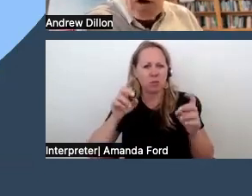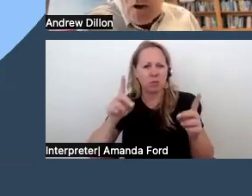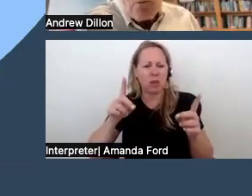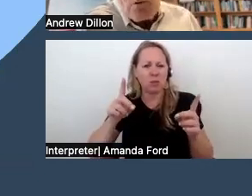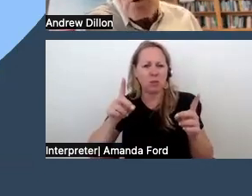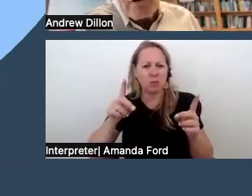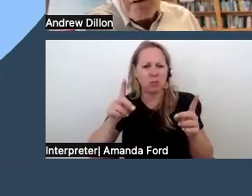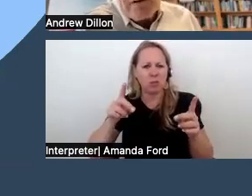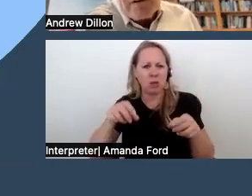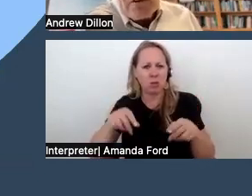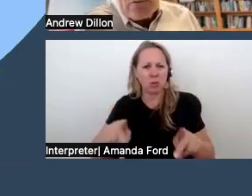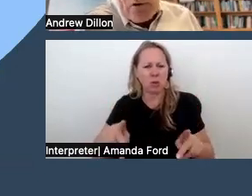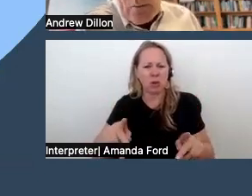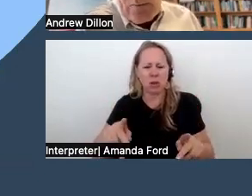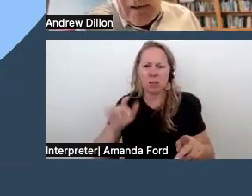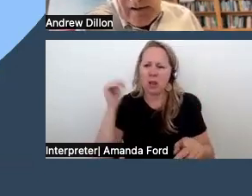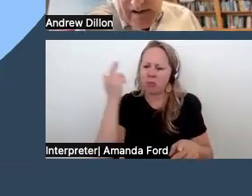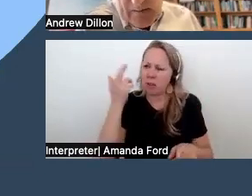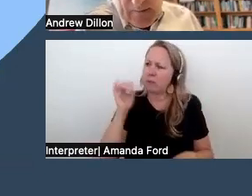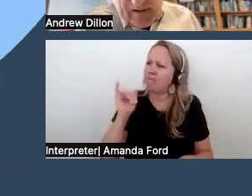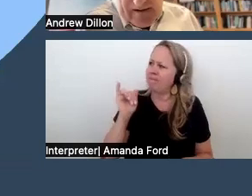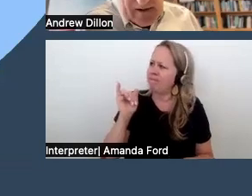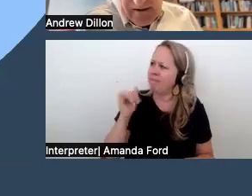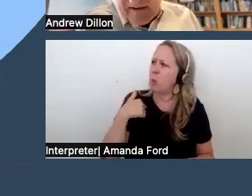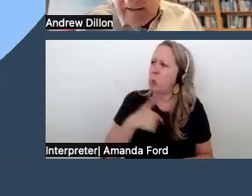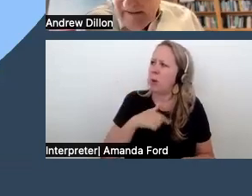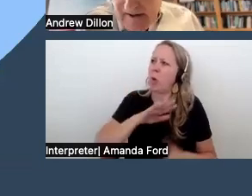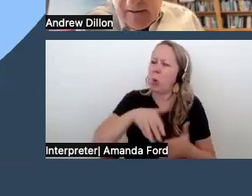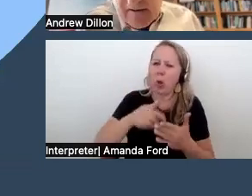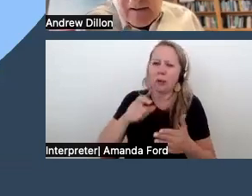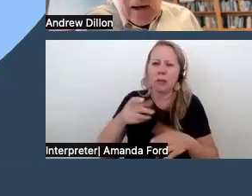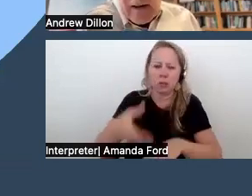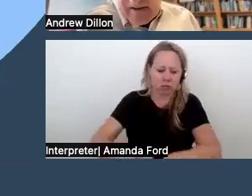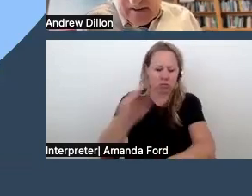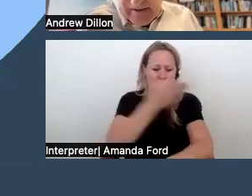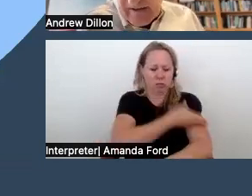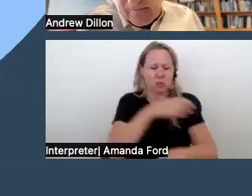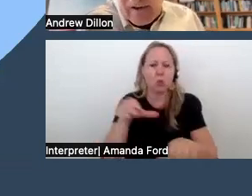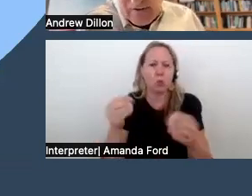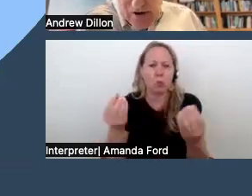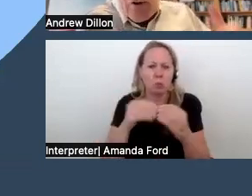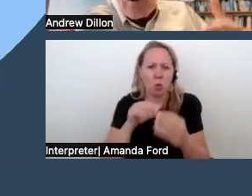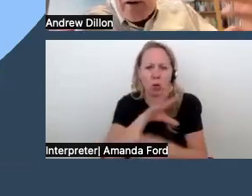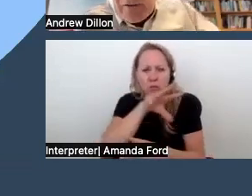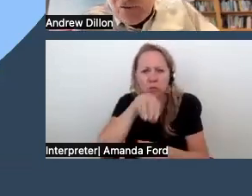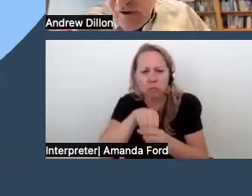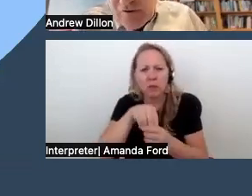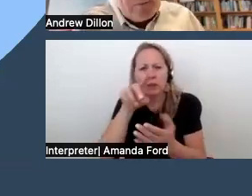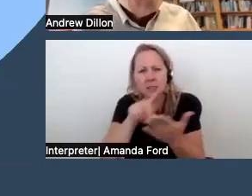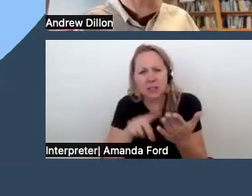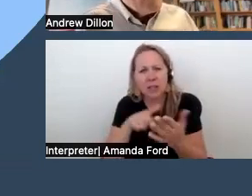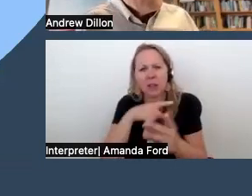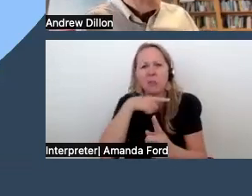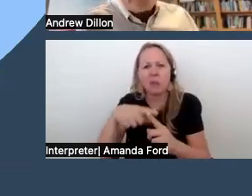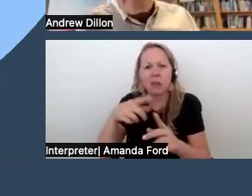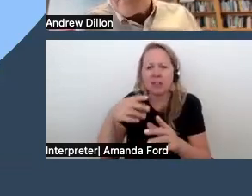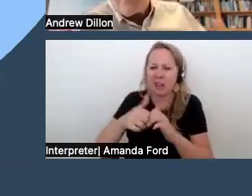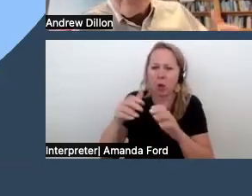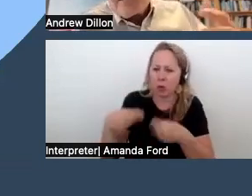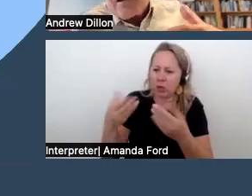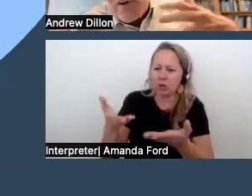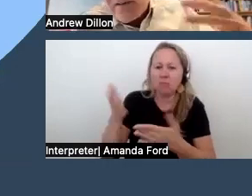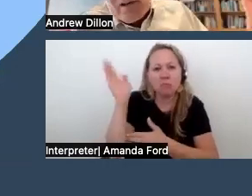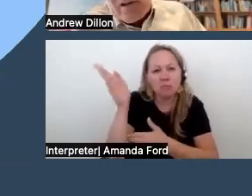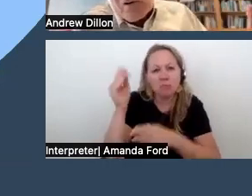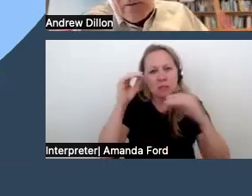do a lot more to incorporate accessibility into the design and to the delivery, not only of instruction, but in